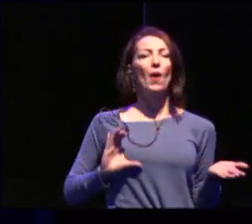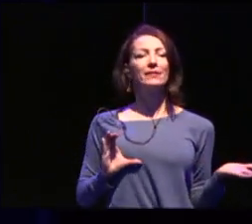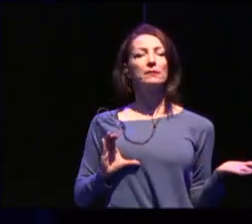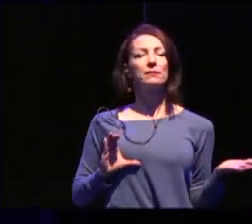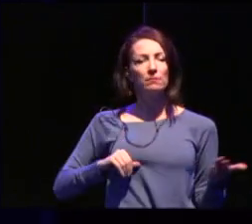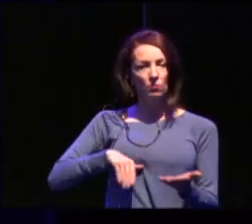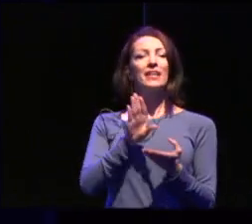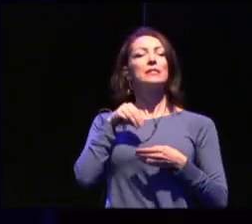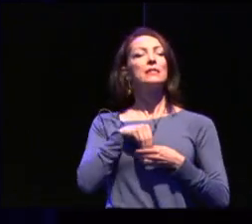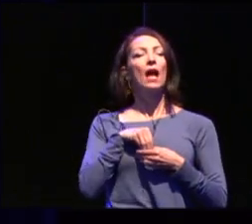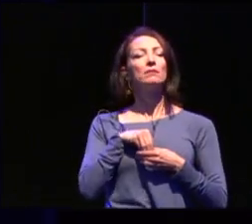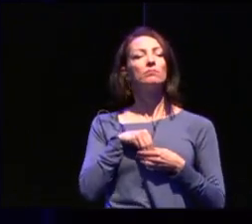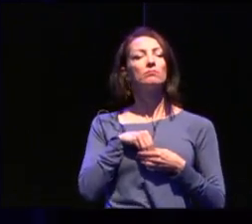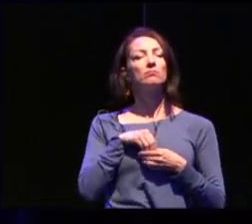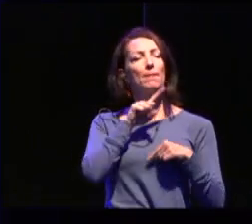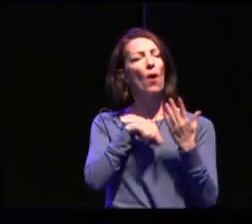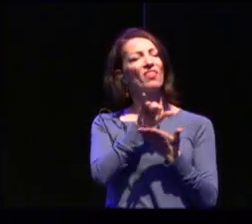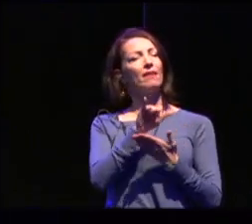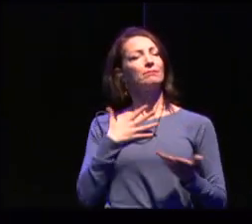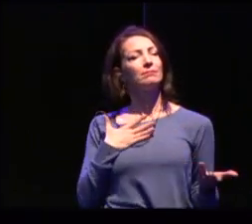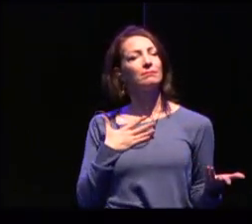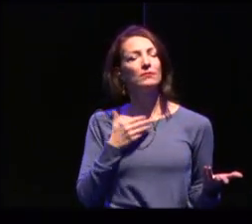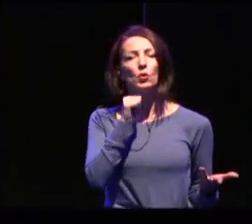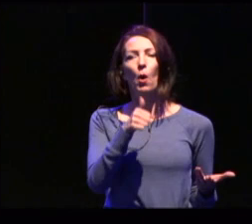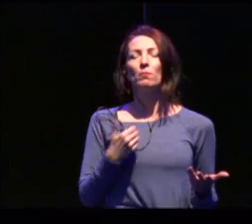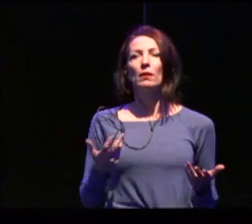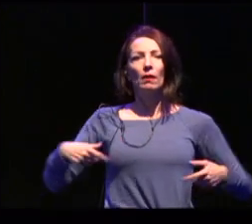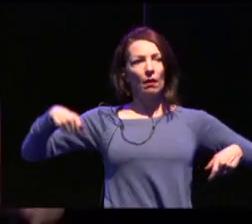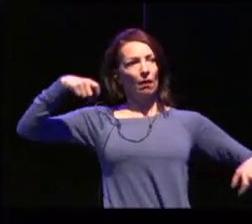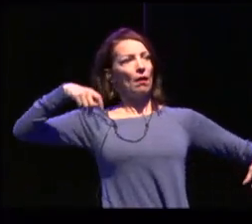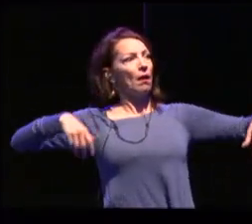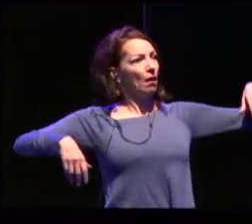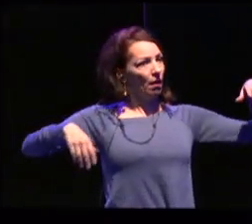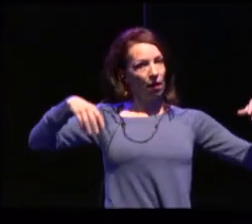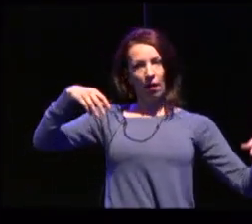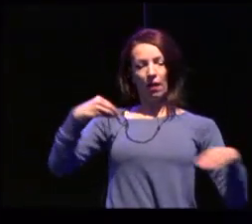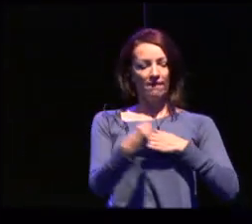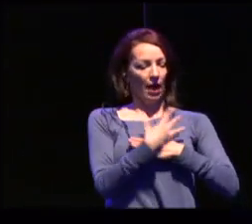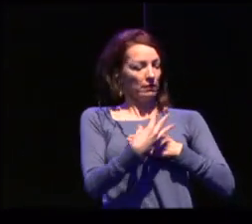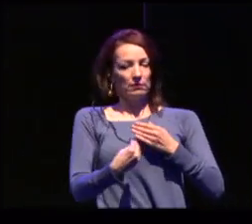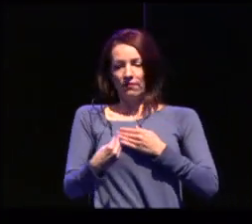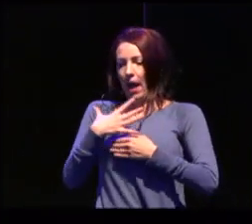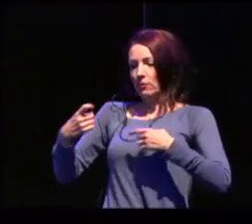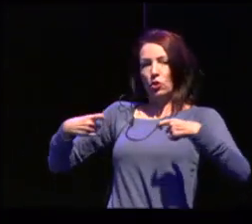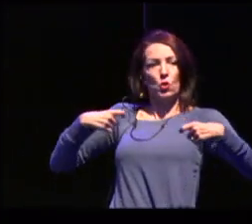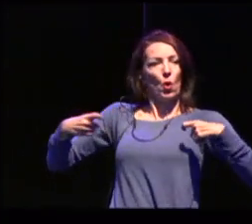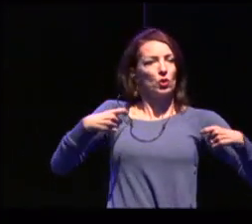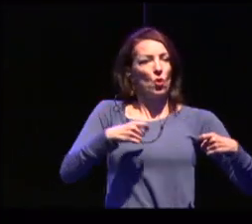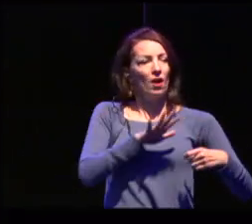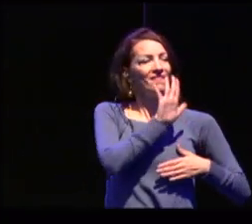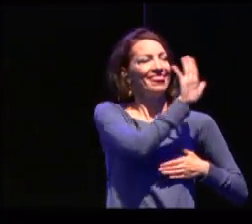is about. And then you will not be dangling from the strings of others'